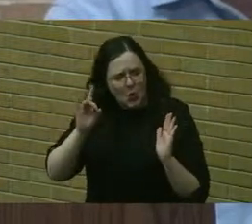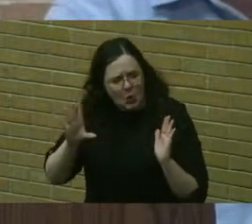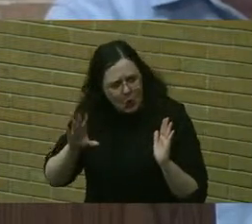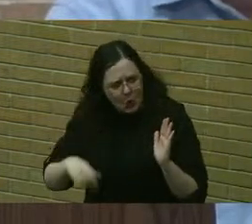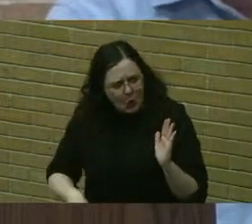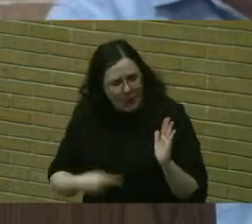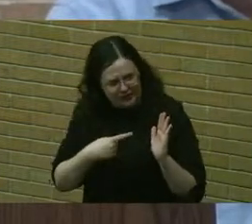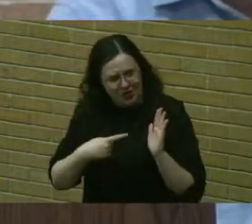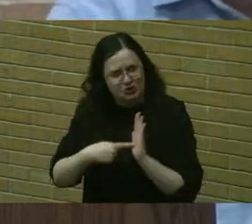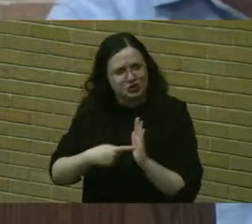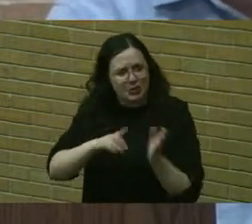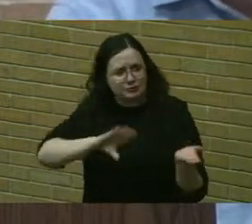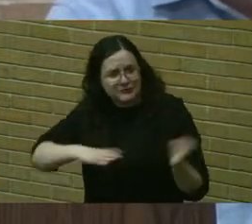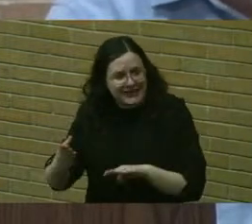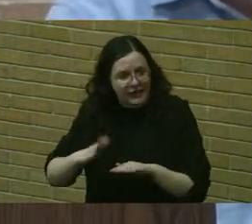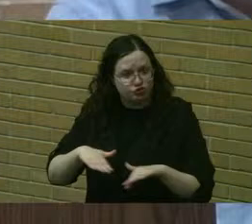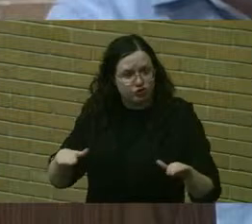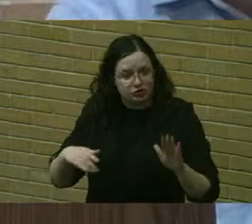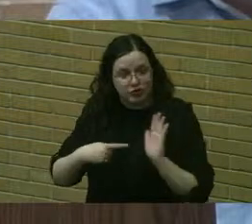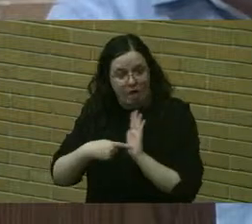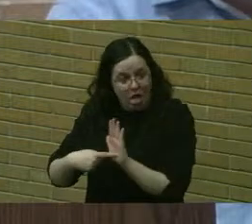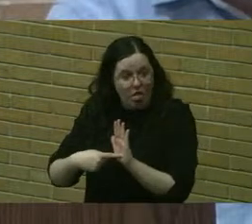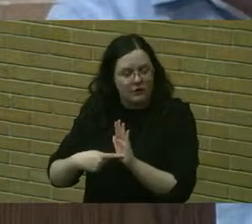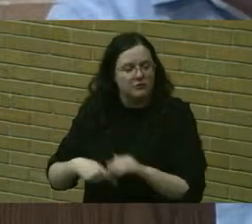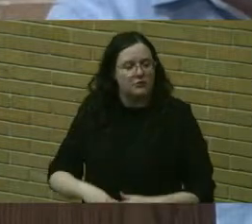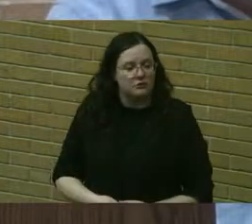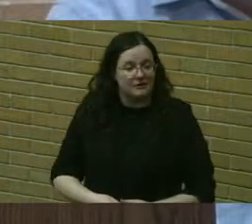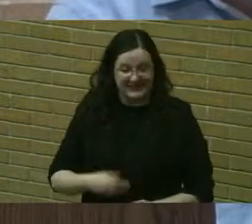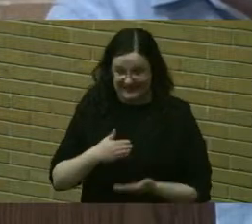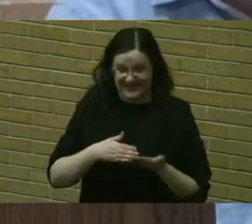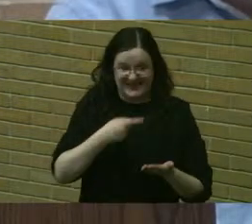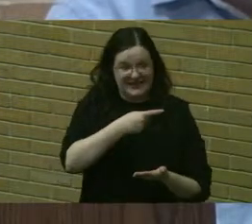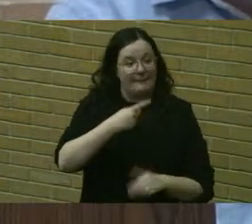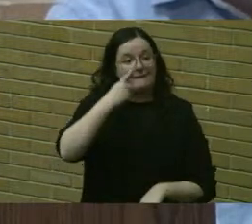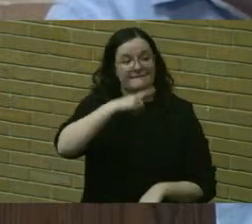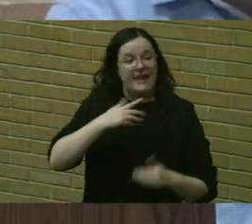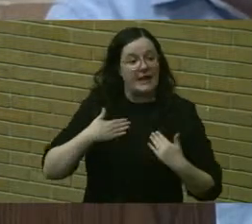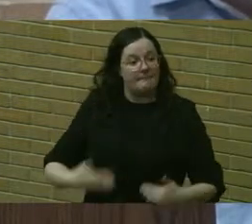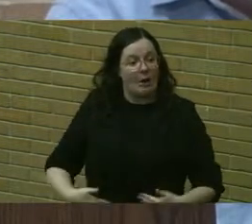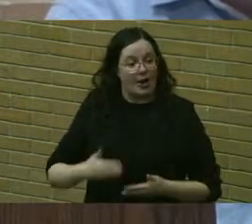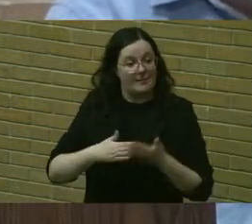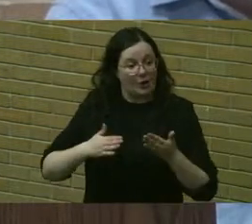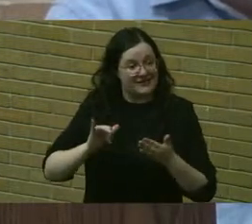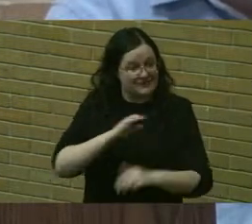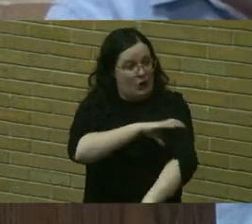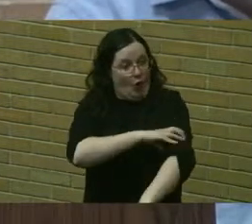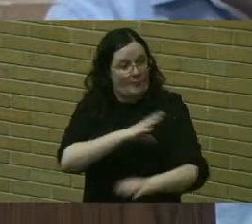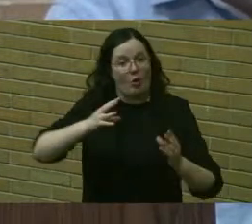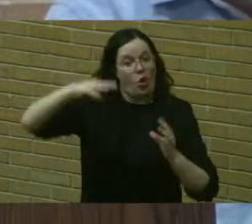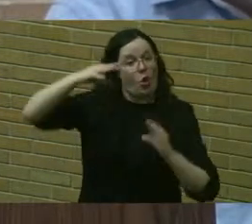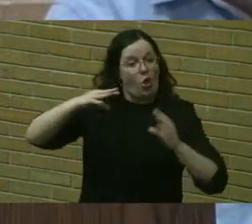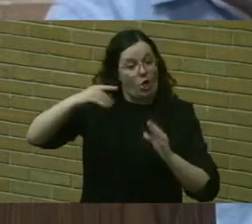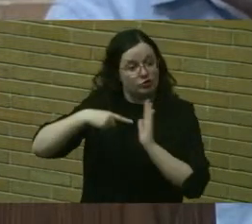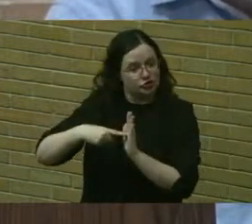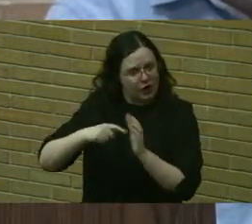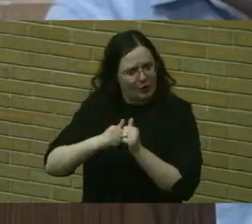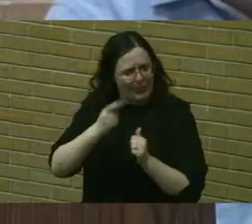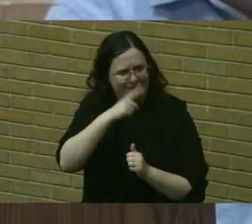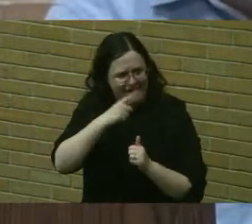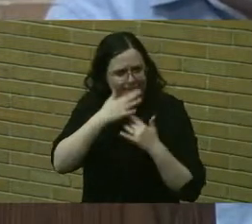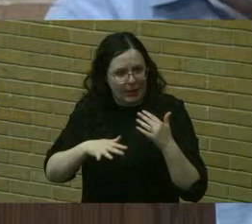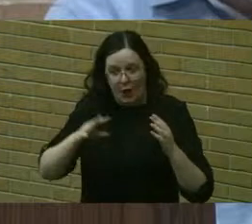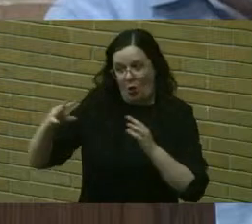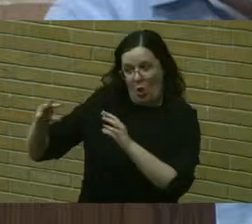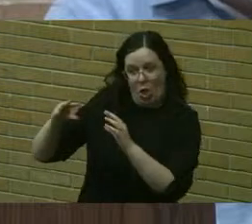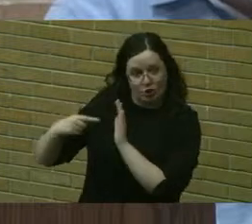children, of fake body parts with blood on them, and they're probably shouting out about murder